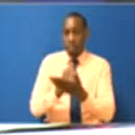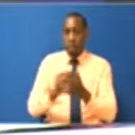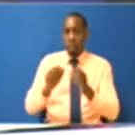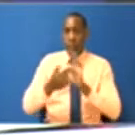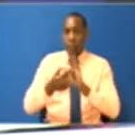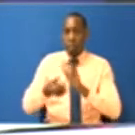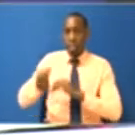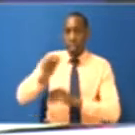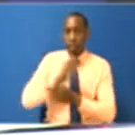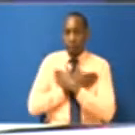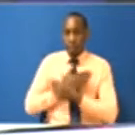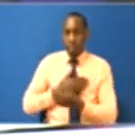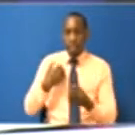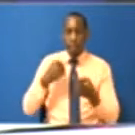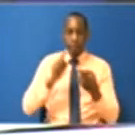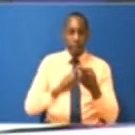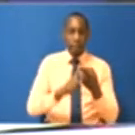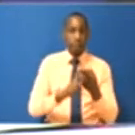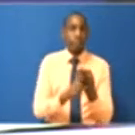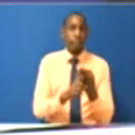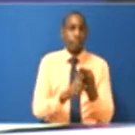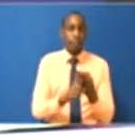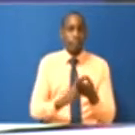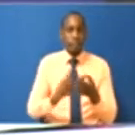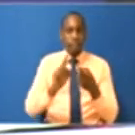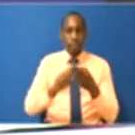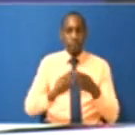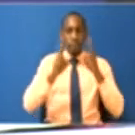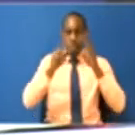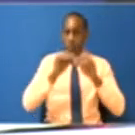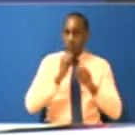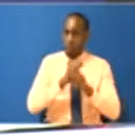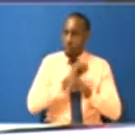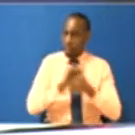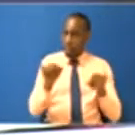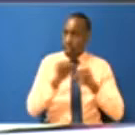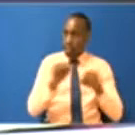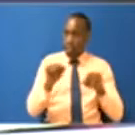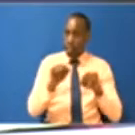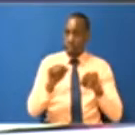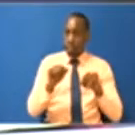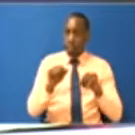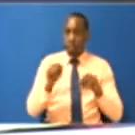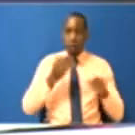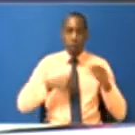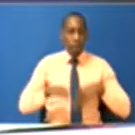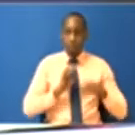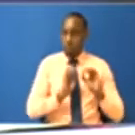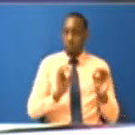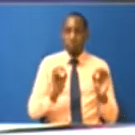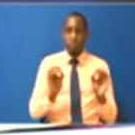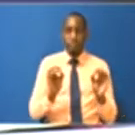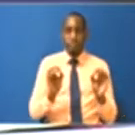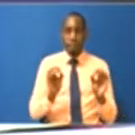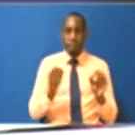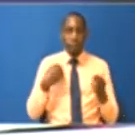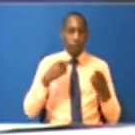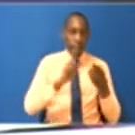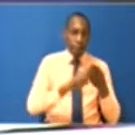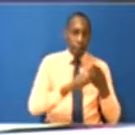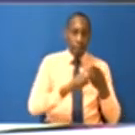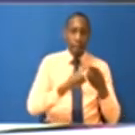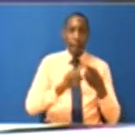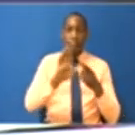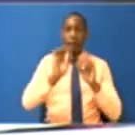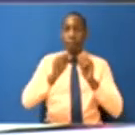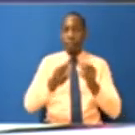said number one you know the issue of integrity which touches on grafts corruption that is number one are you